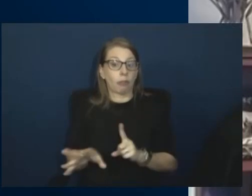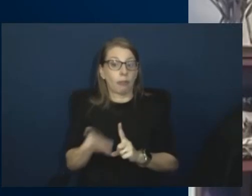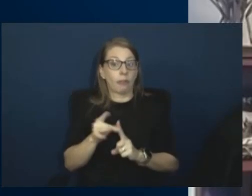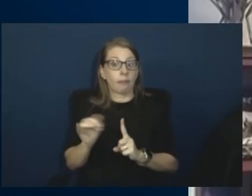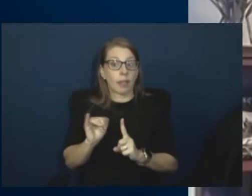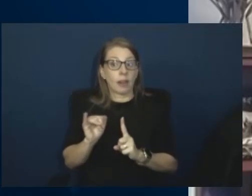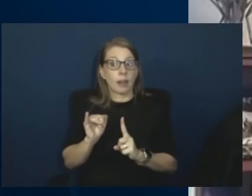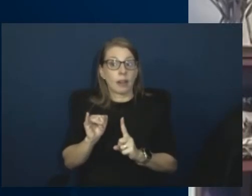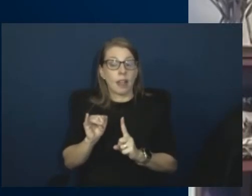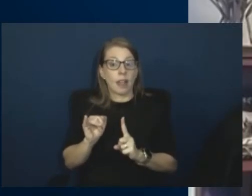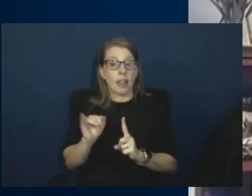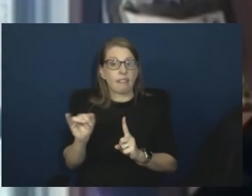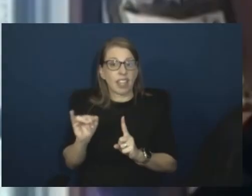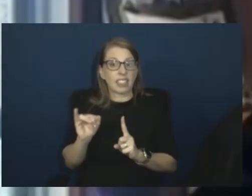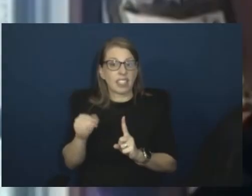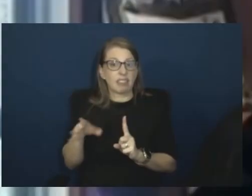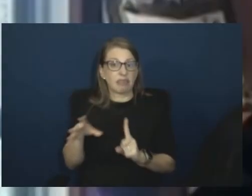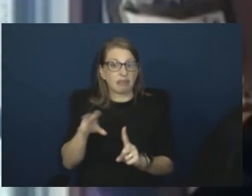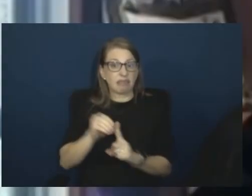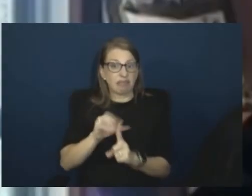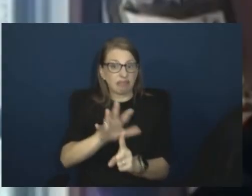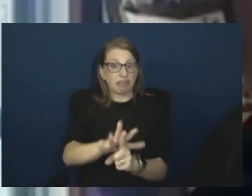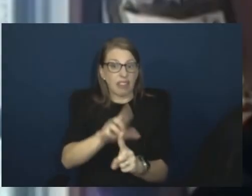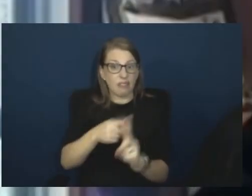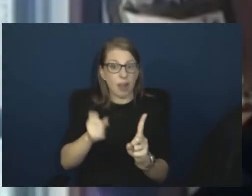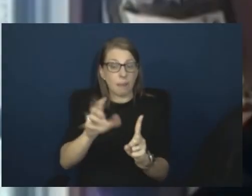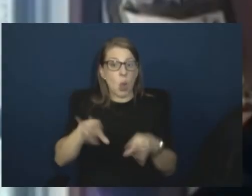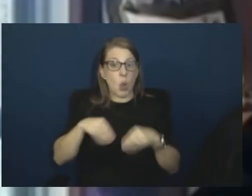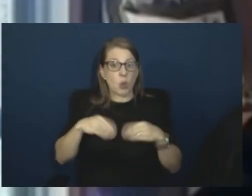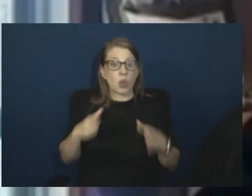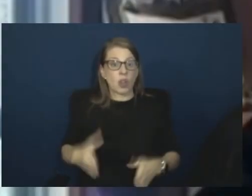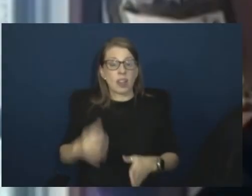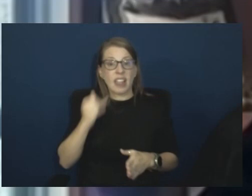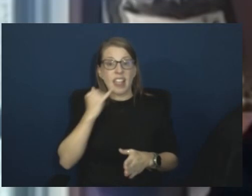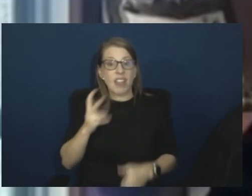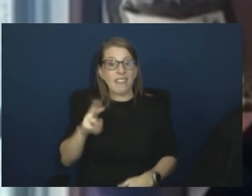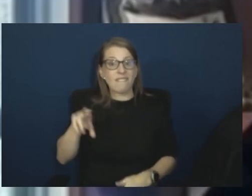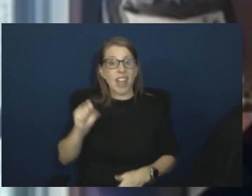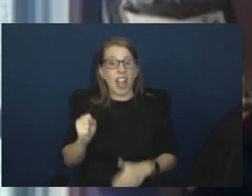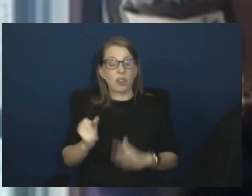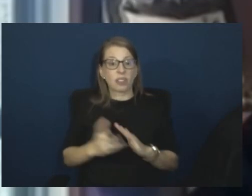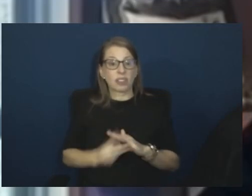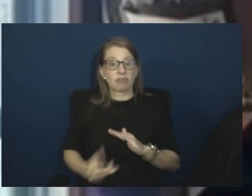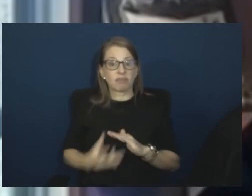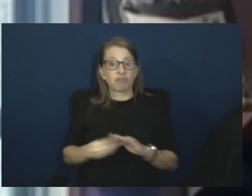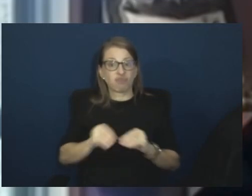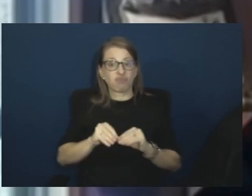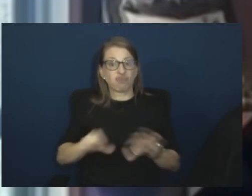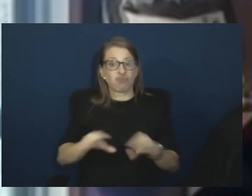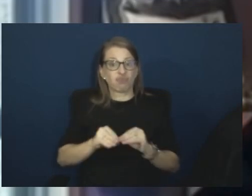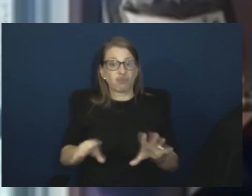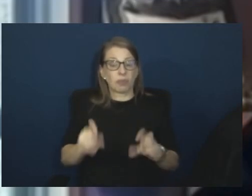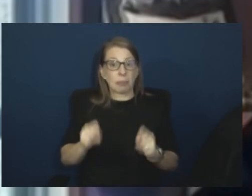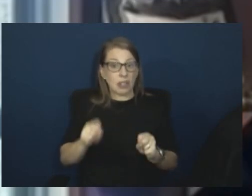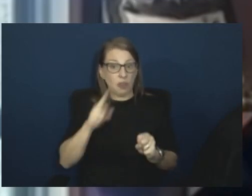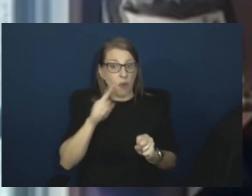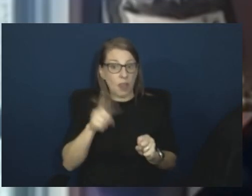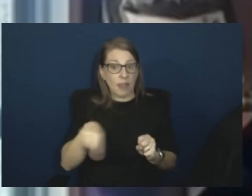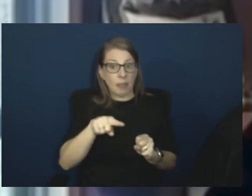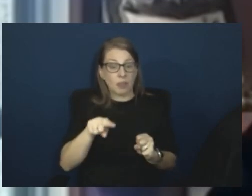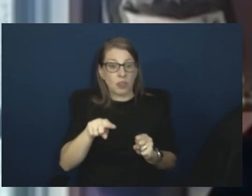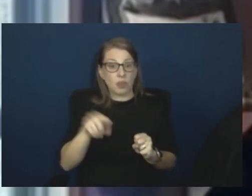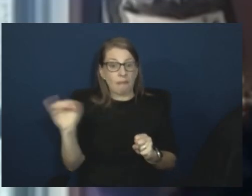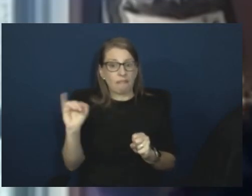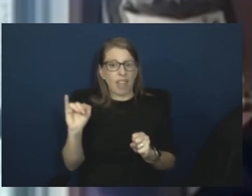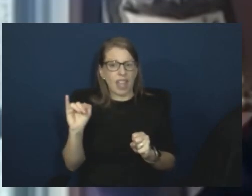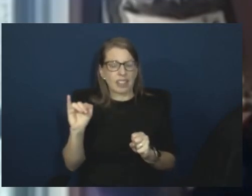from their owners. If they're shedding virus, there's a potential for them to infect their owners.